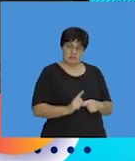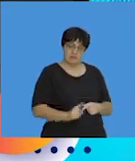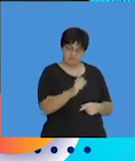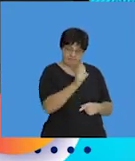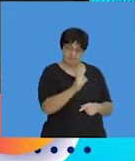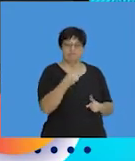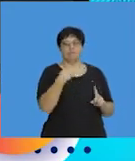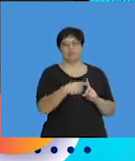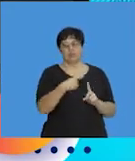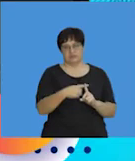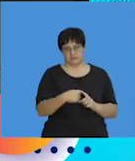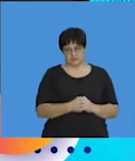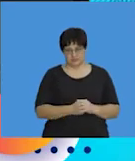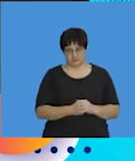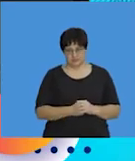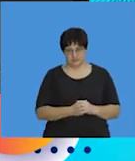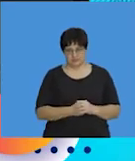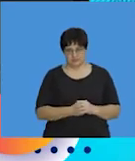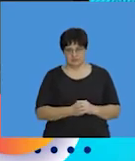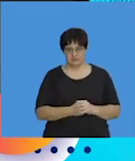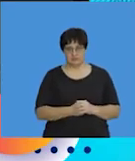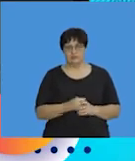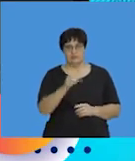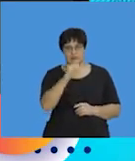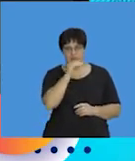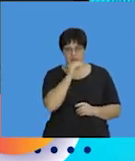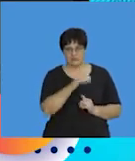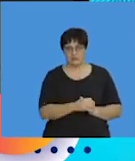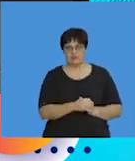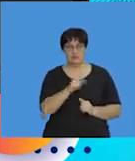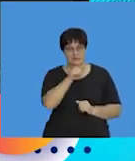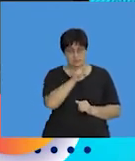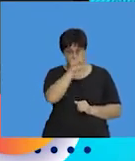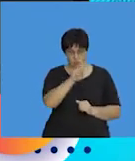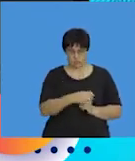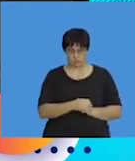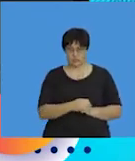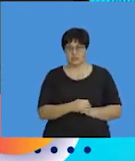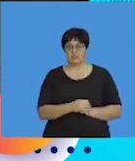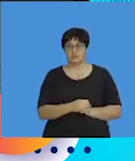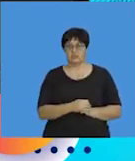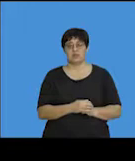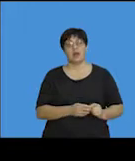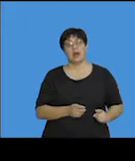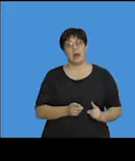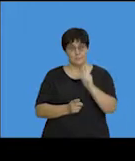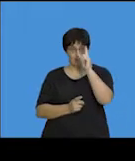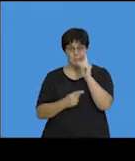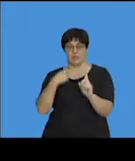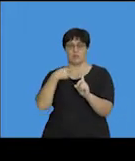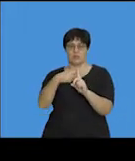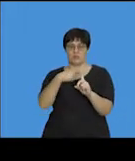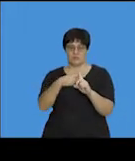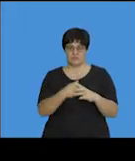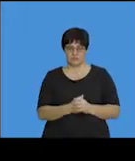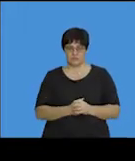of motion as positive. That means for this question, I'm taking up